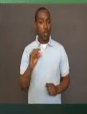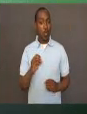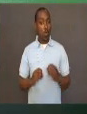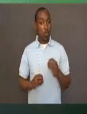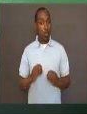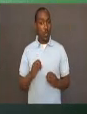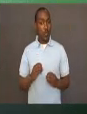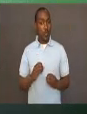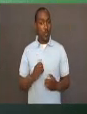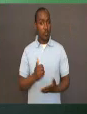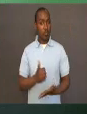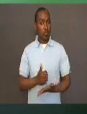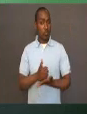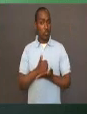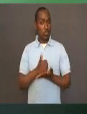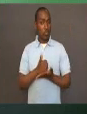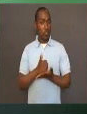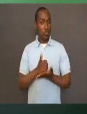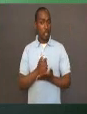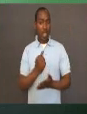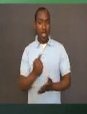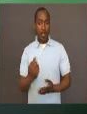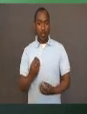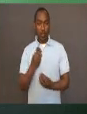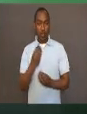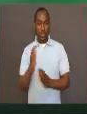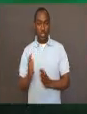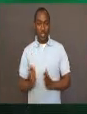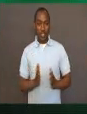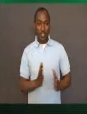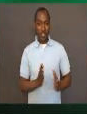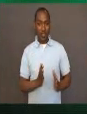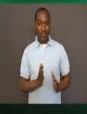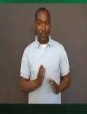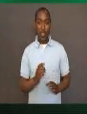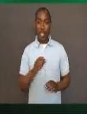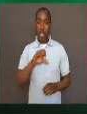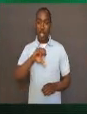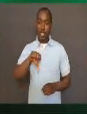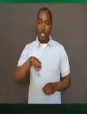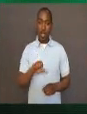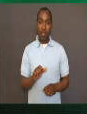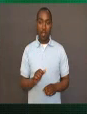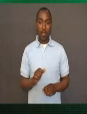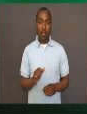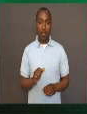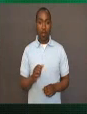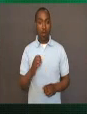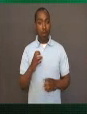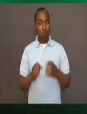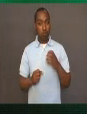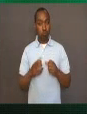Microorganisms help produce certain foods such as injera and